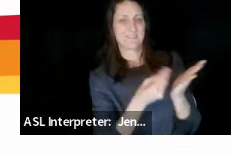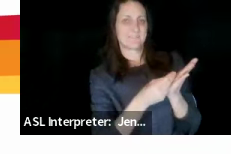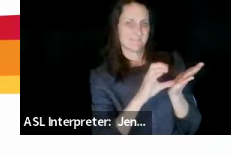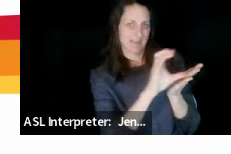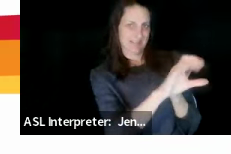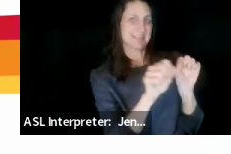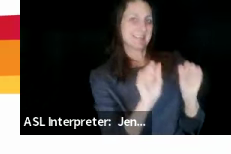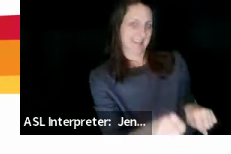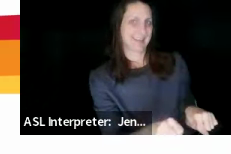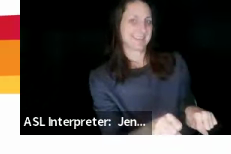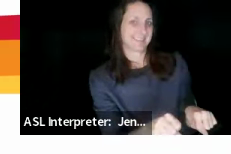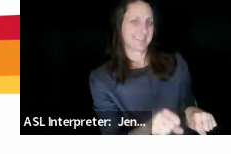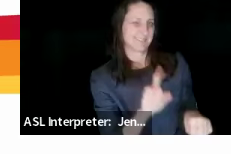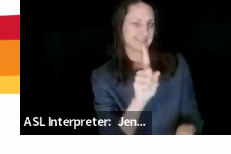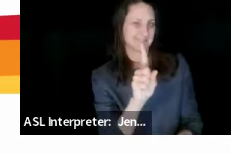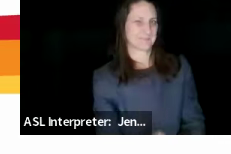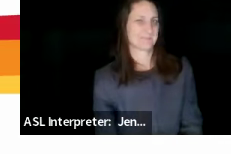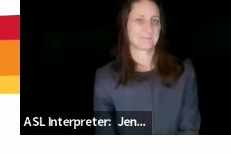let's see, it's just